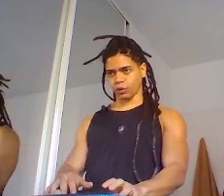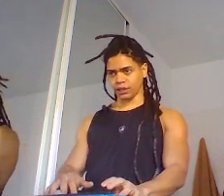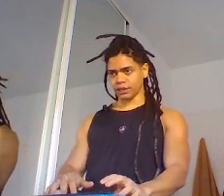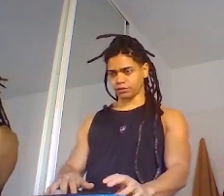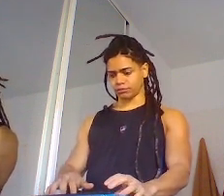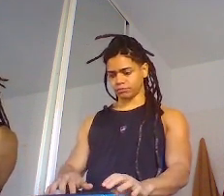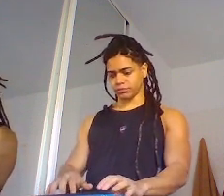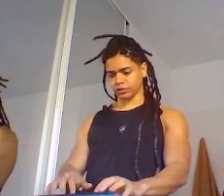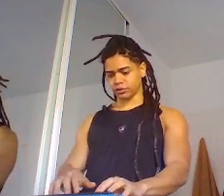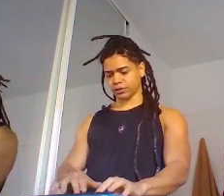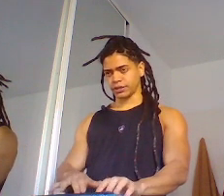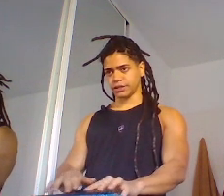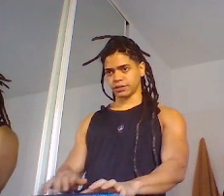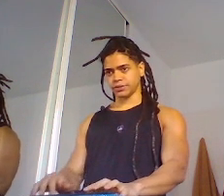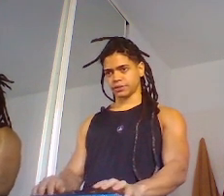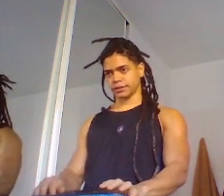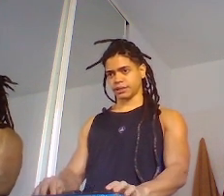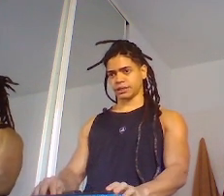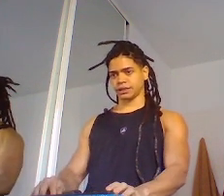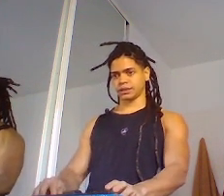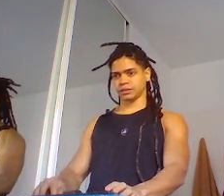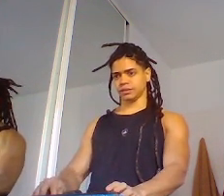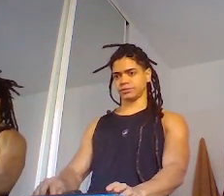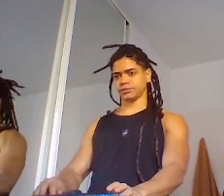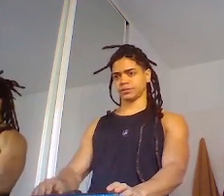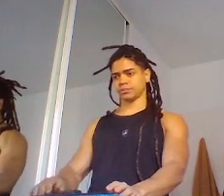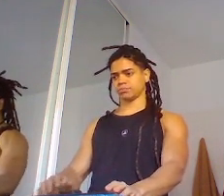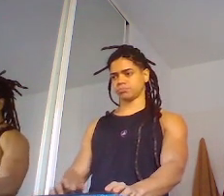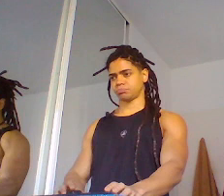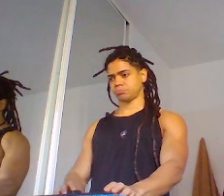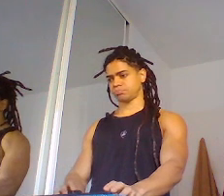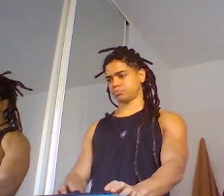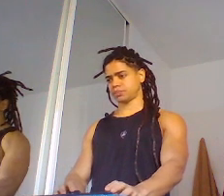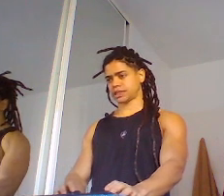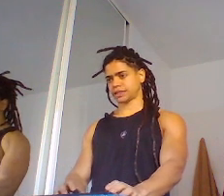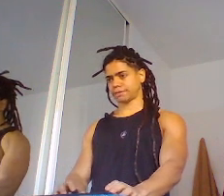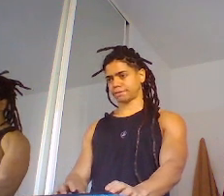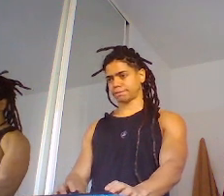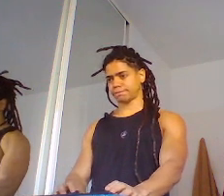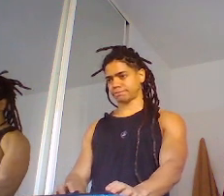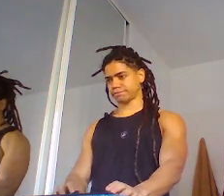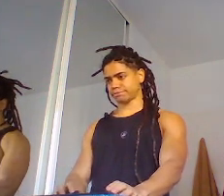So when I look here at this, okay,